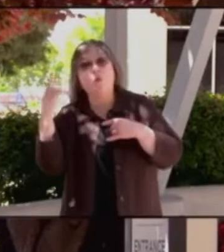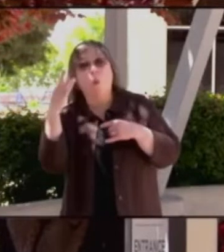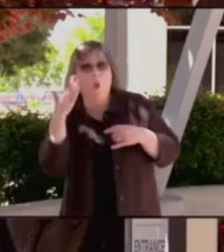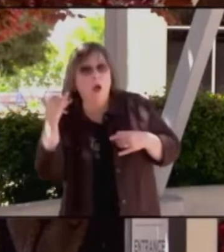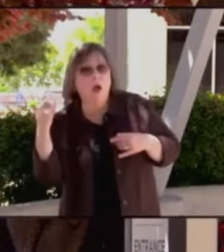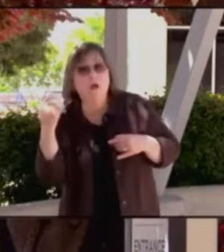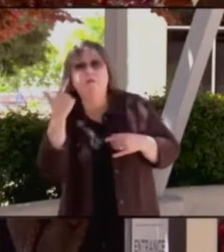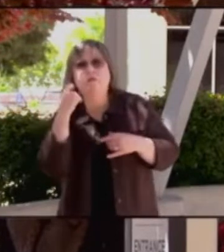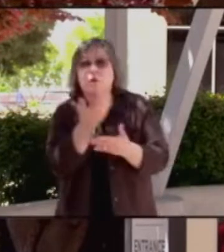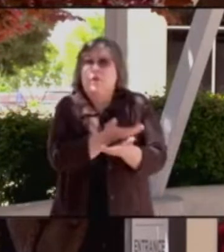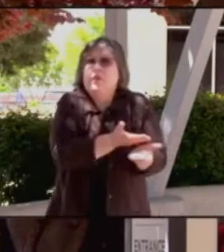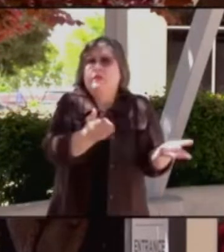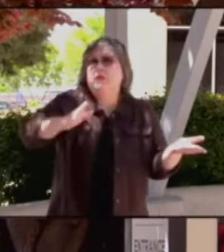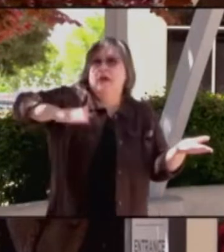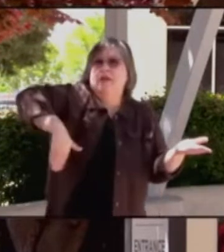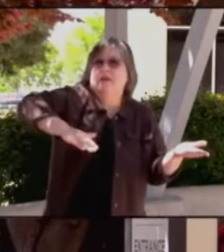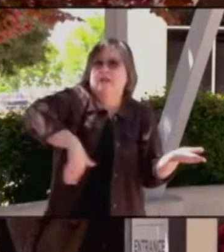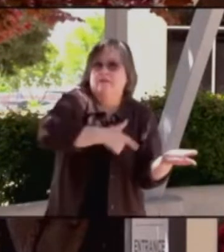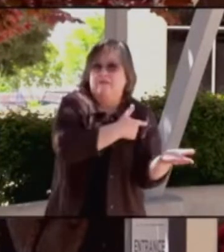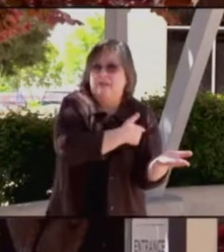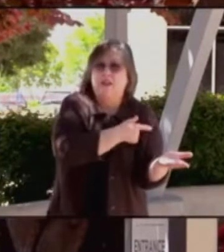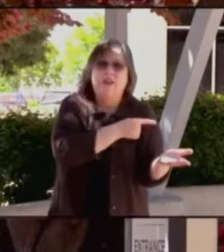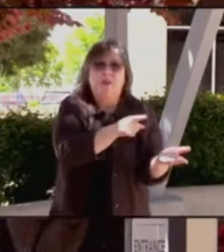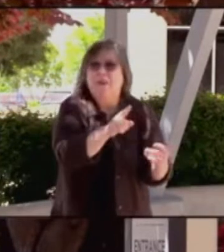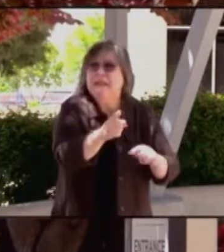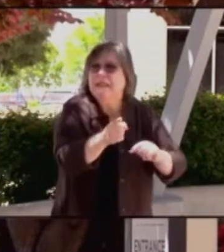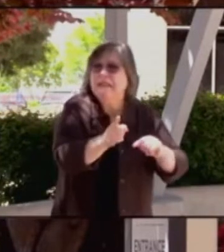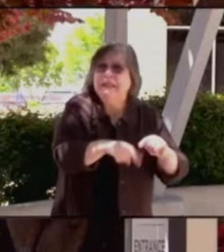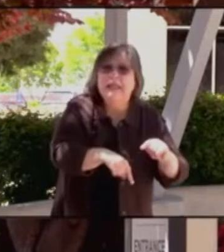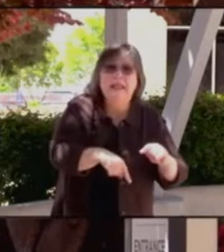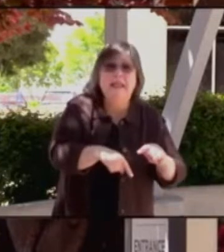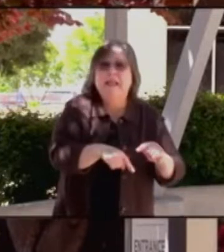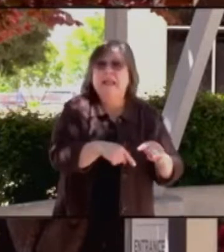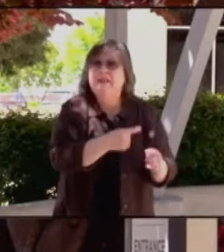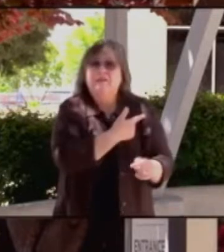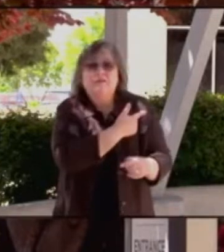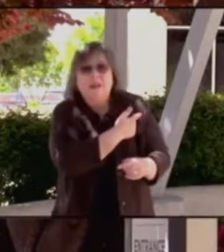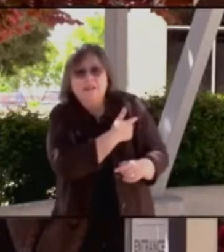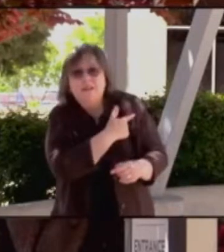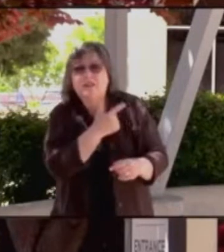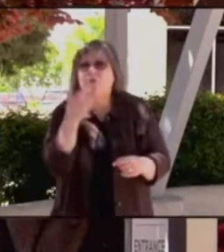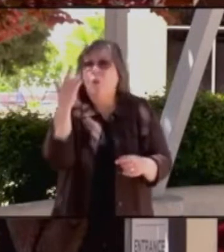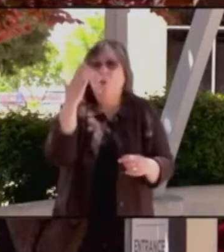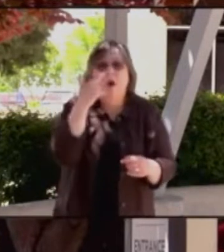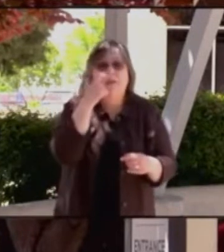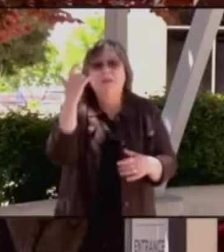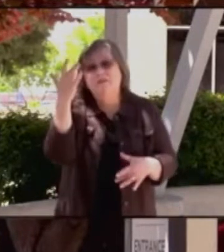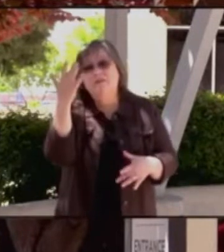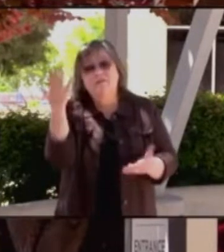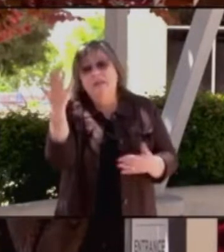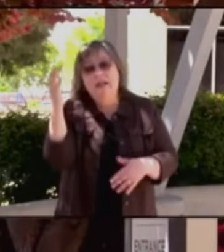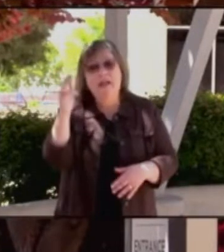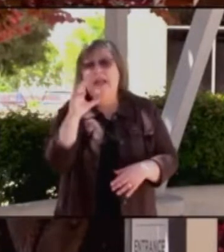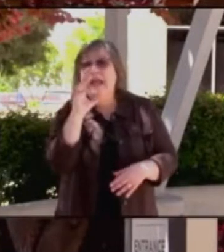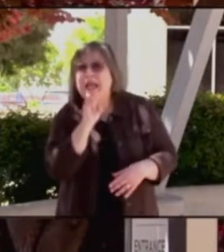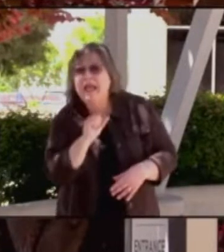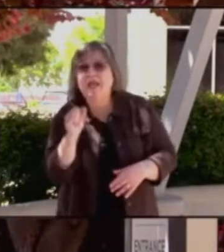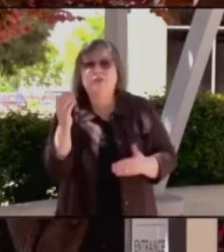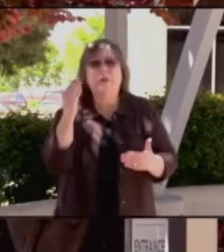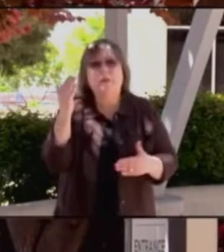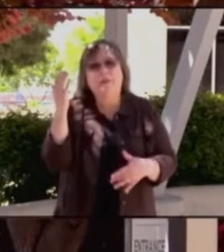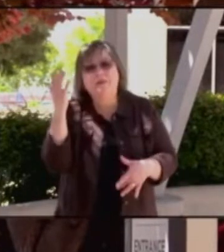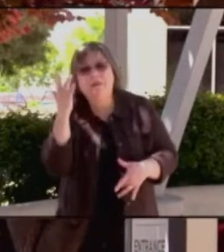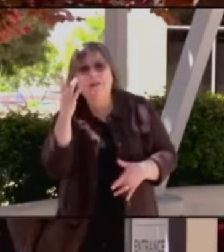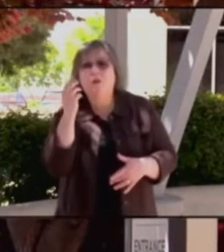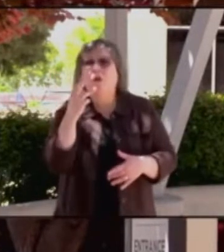are not yet vaccinated or not able to be vaccinated because of age or medical status or